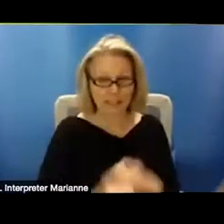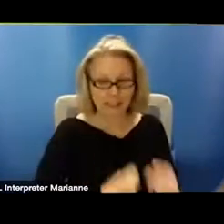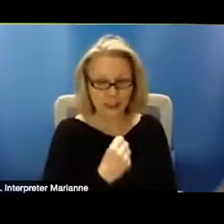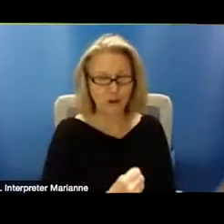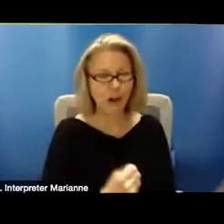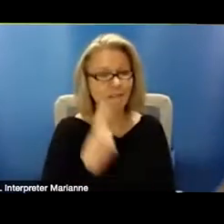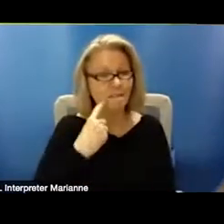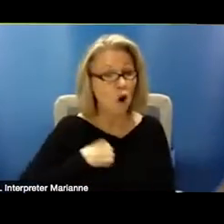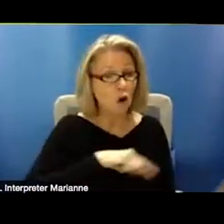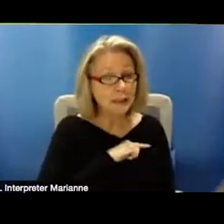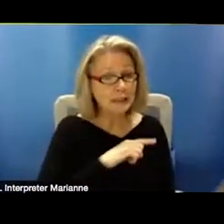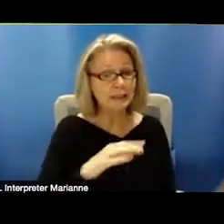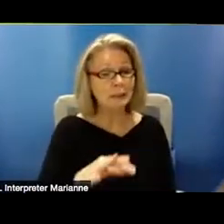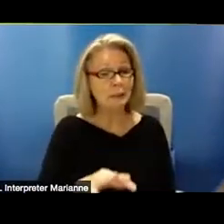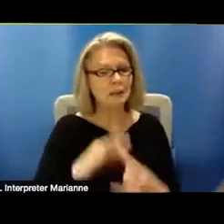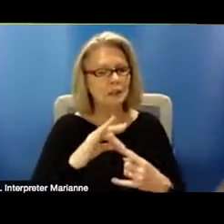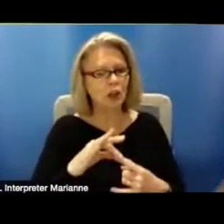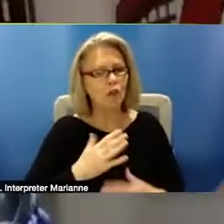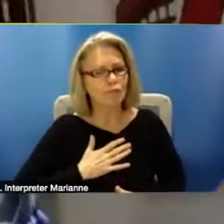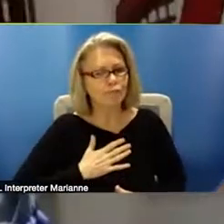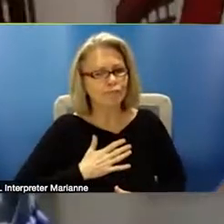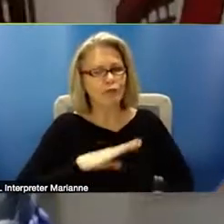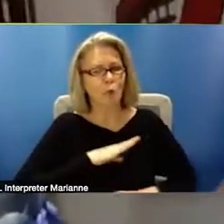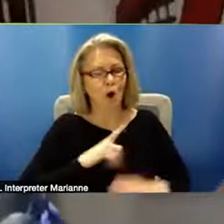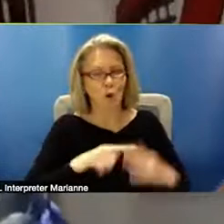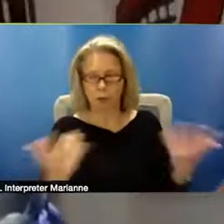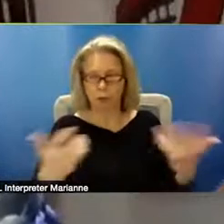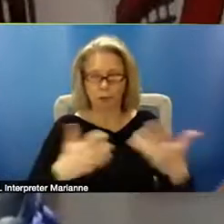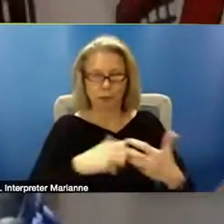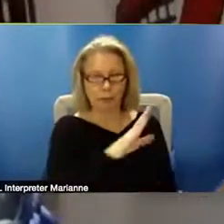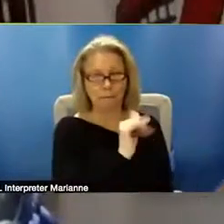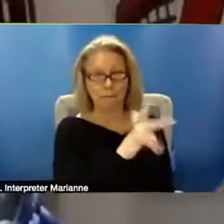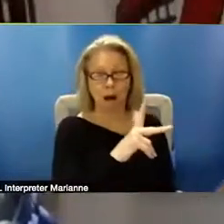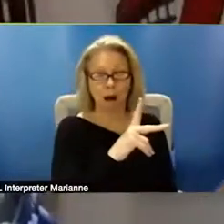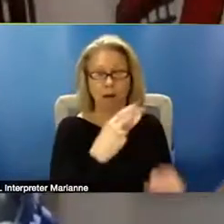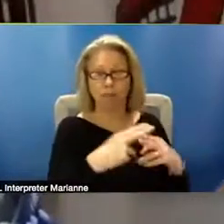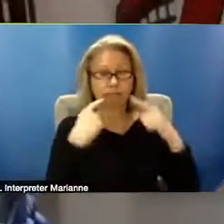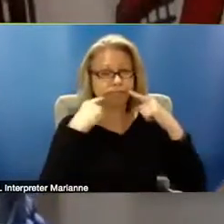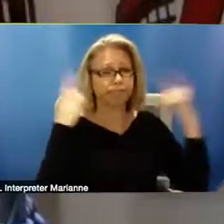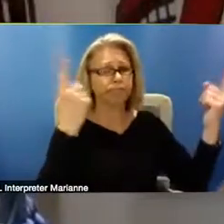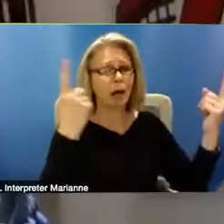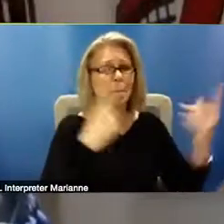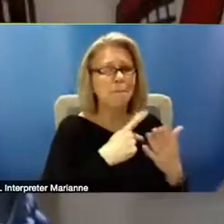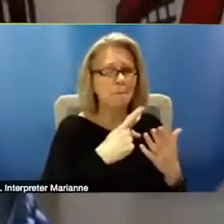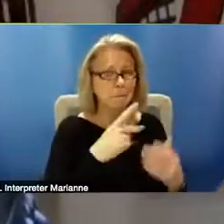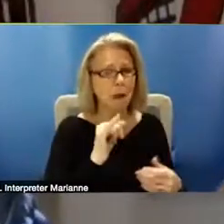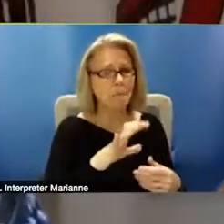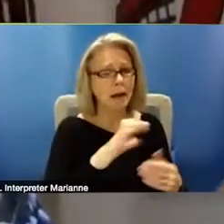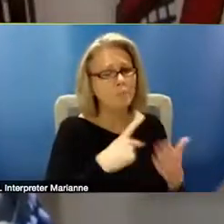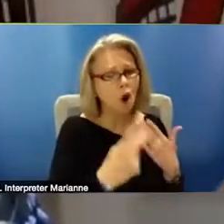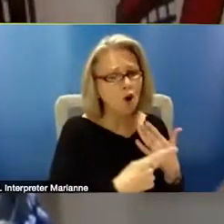years. For us, it's particularly rewarding to merge Bach's renowned public programming with